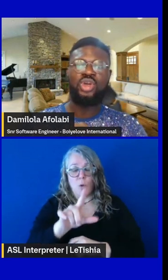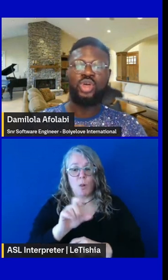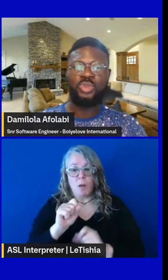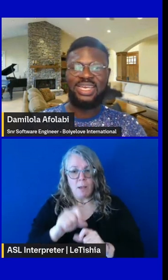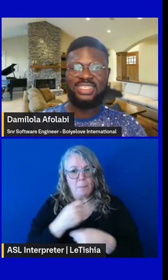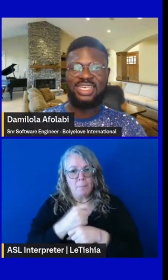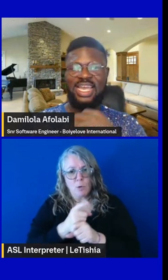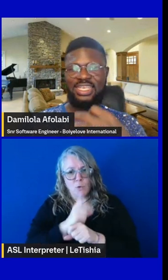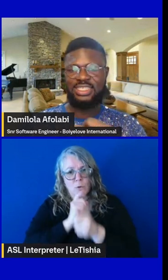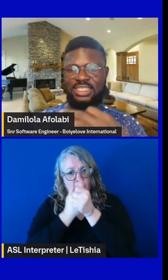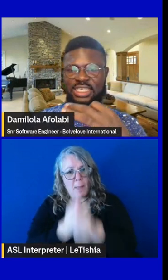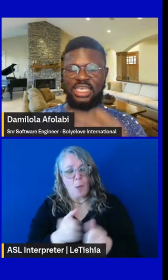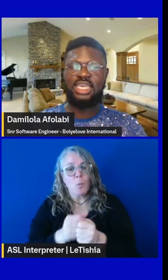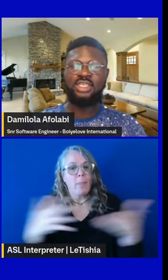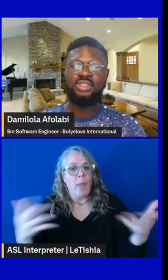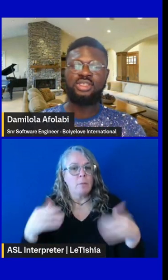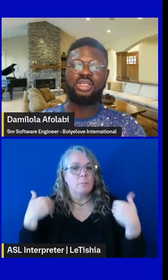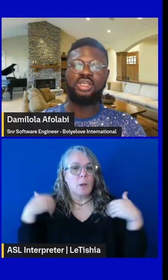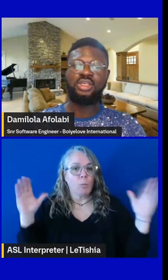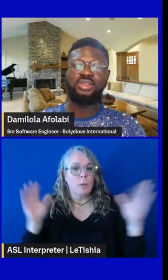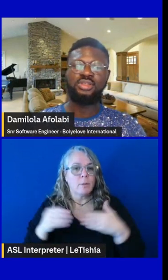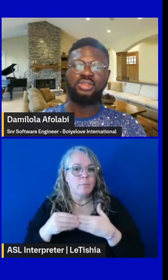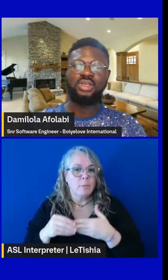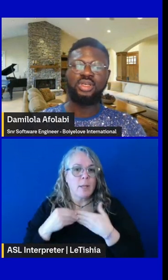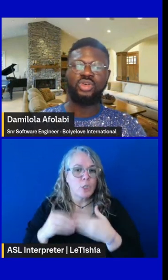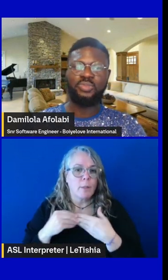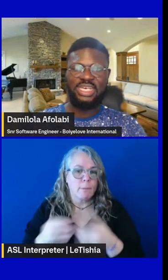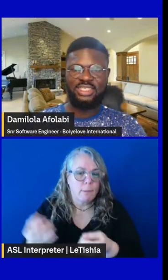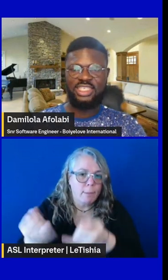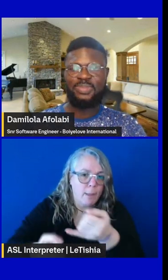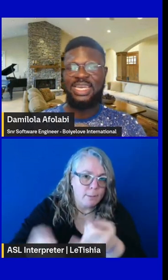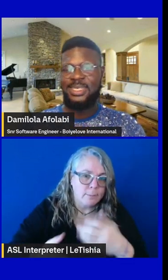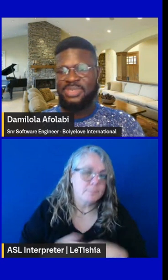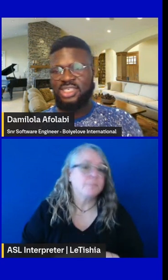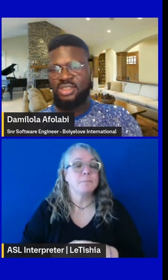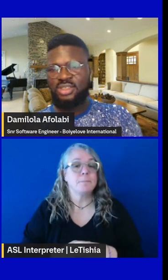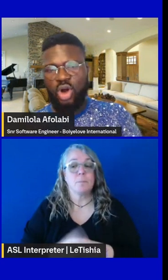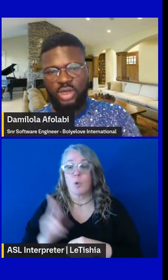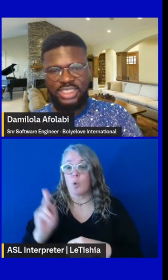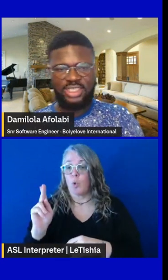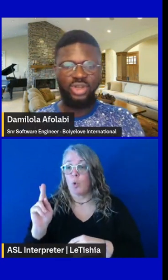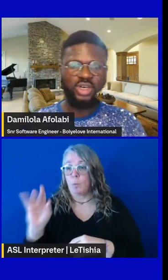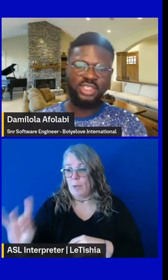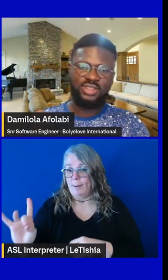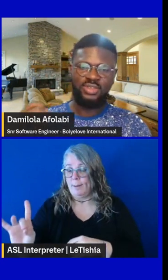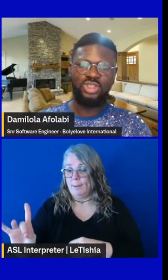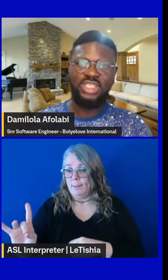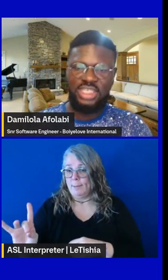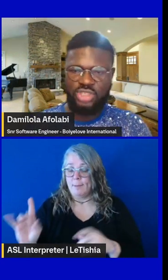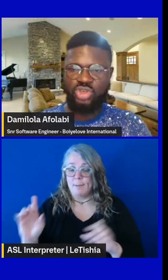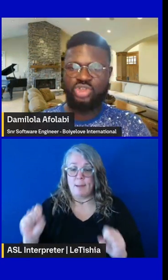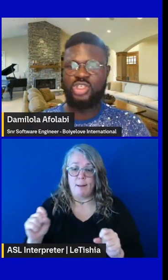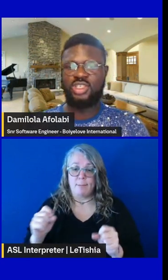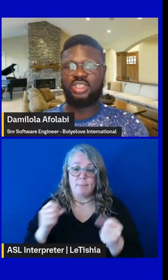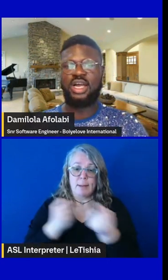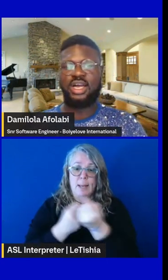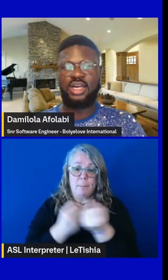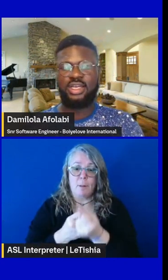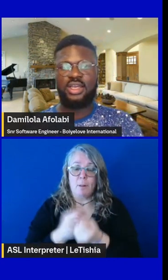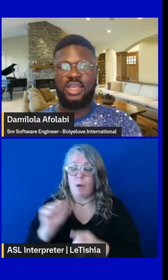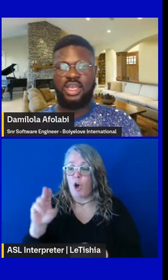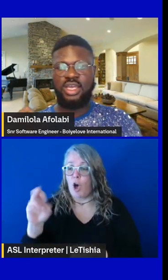without compromising agility in Kubernetes by enabling audit logs, using zero